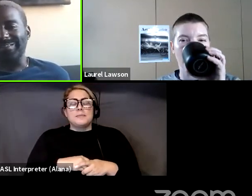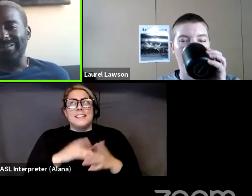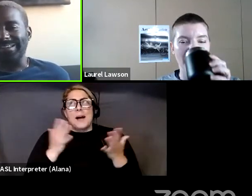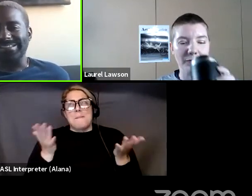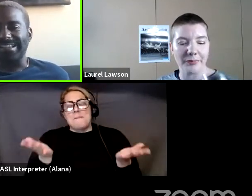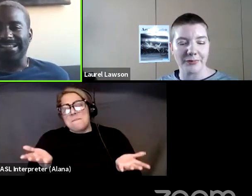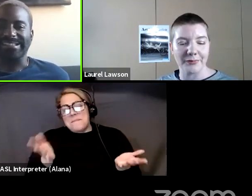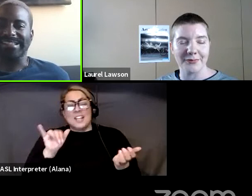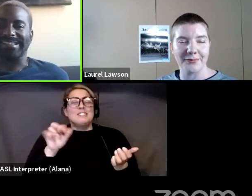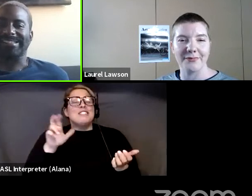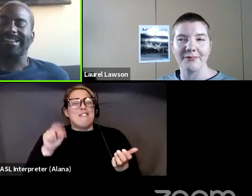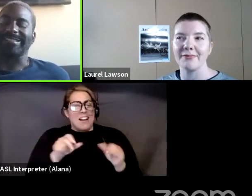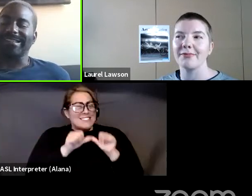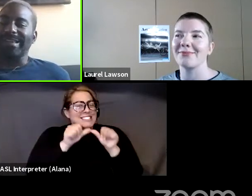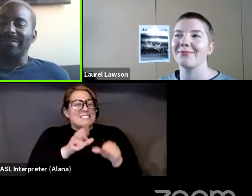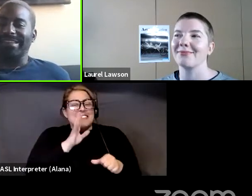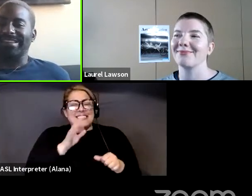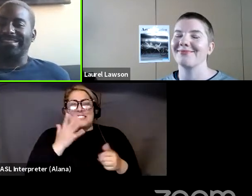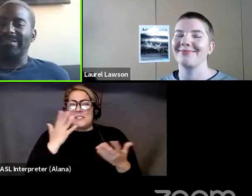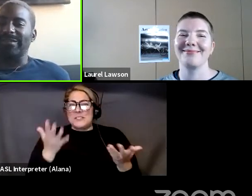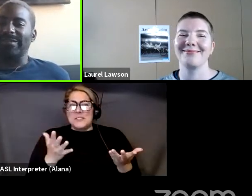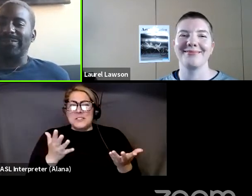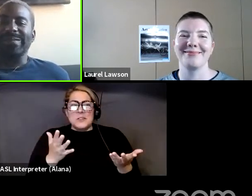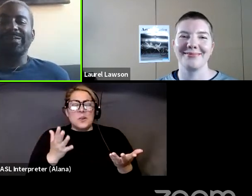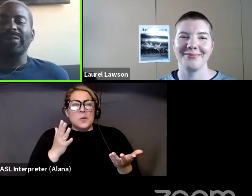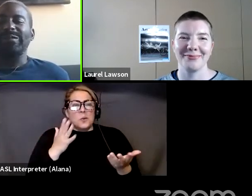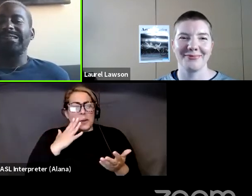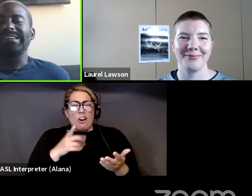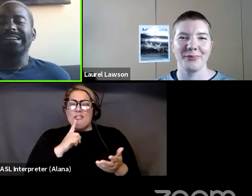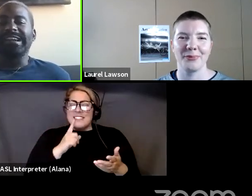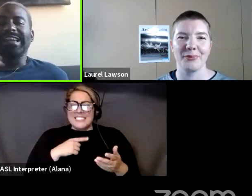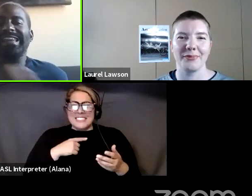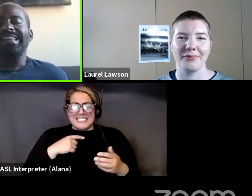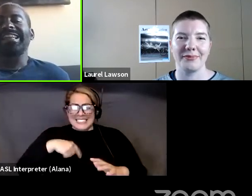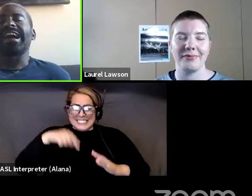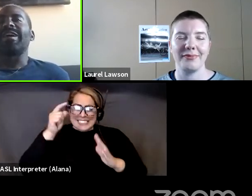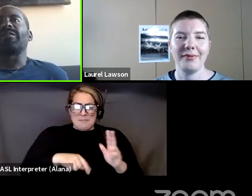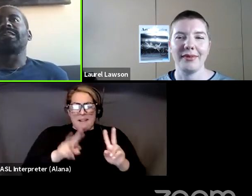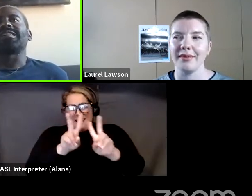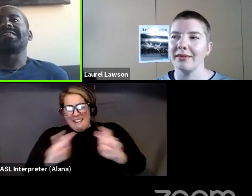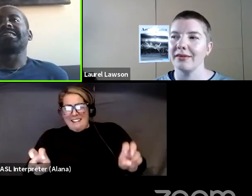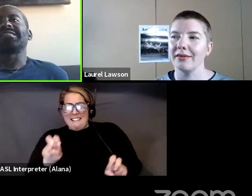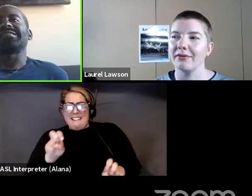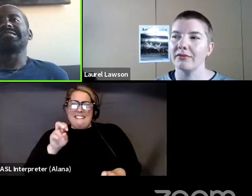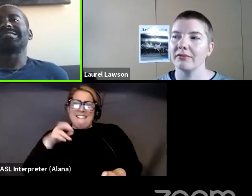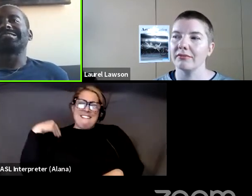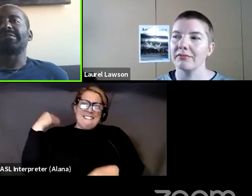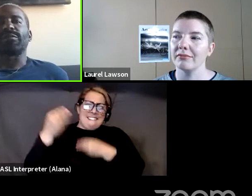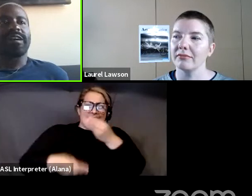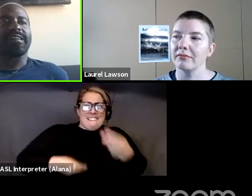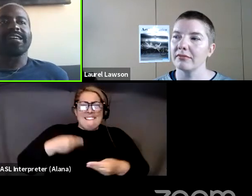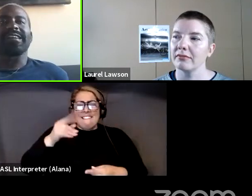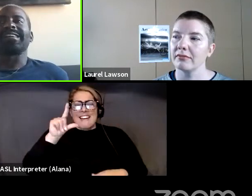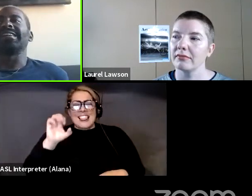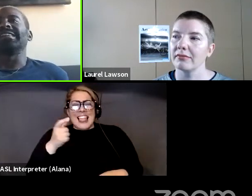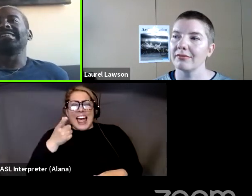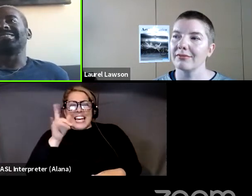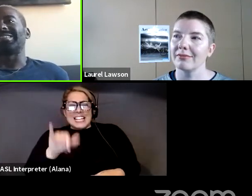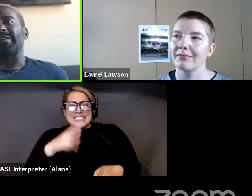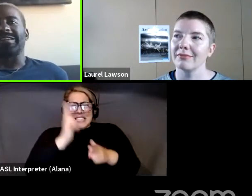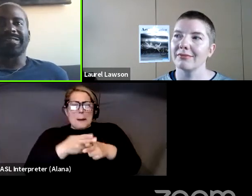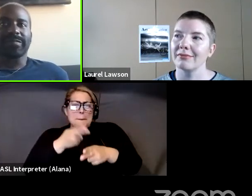I mean, we're going into legacies, like naming who are the people in our